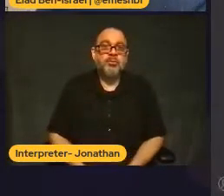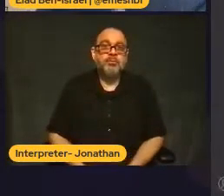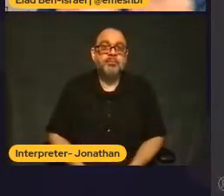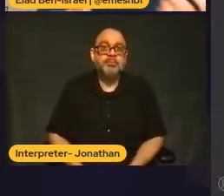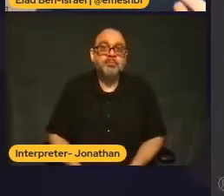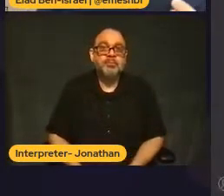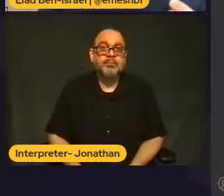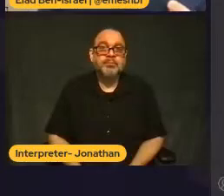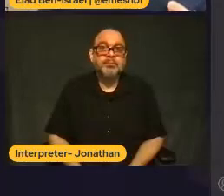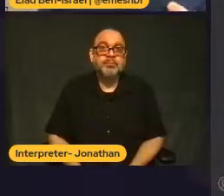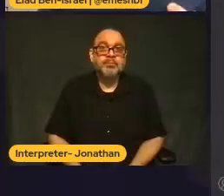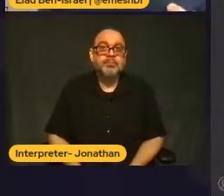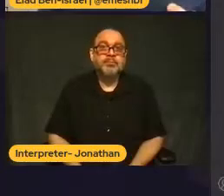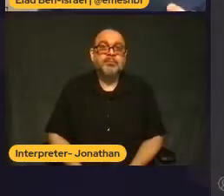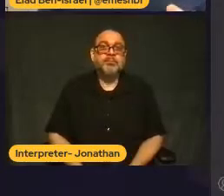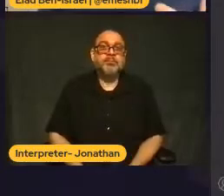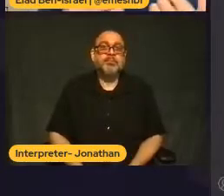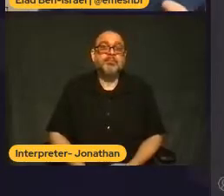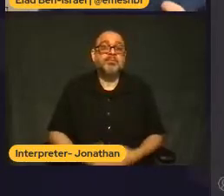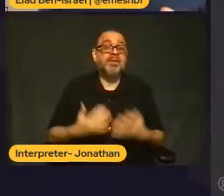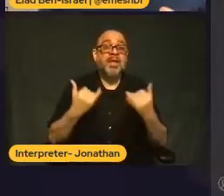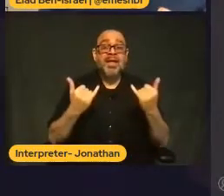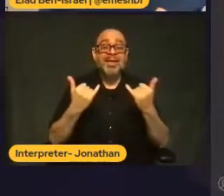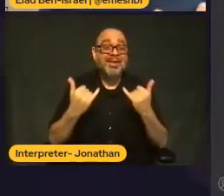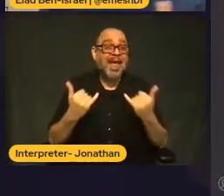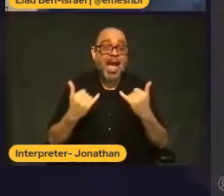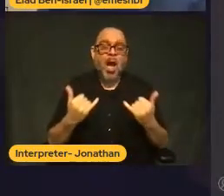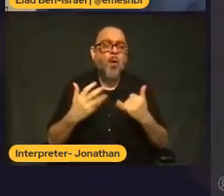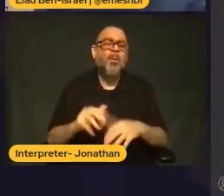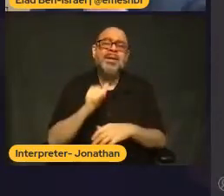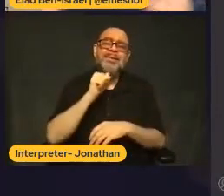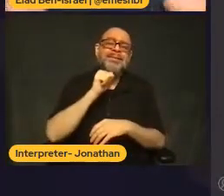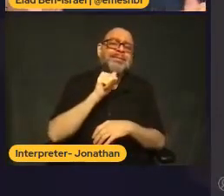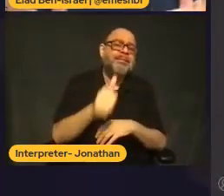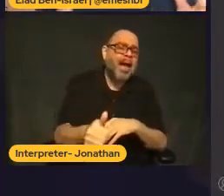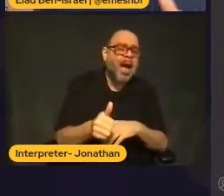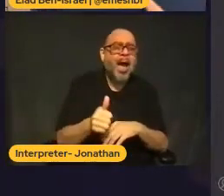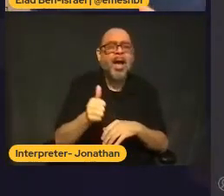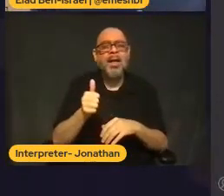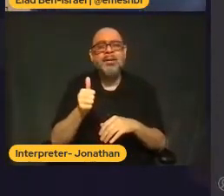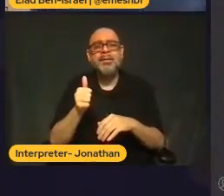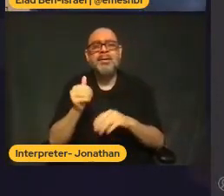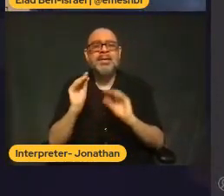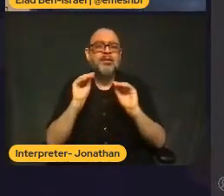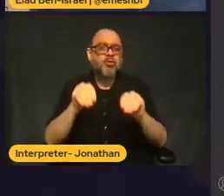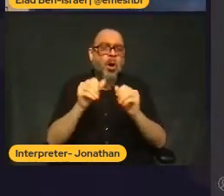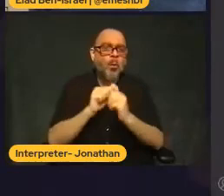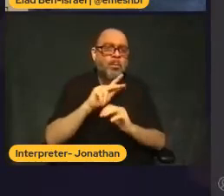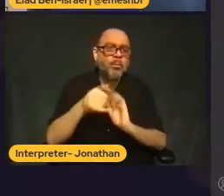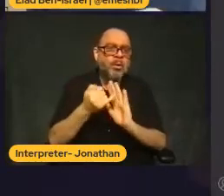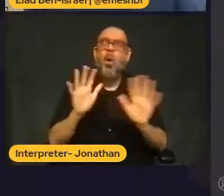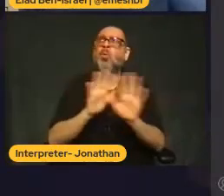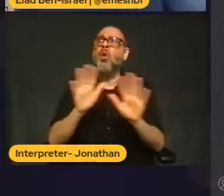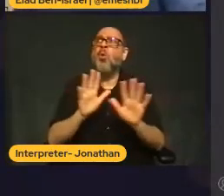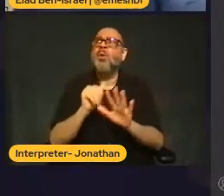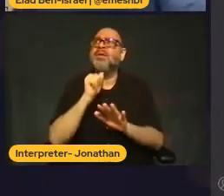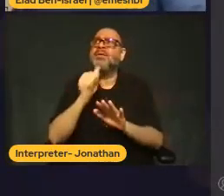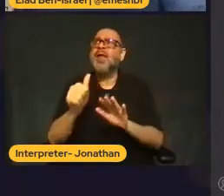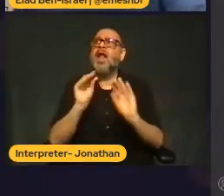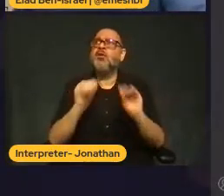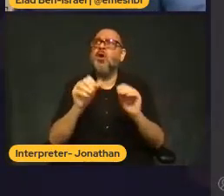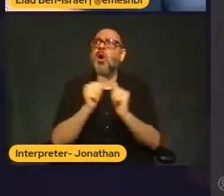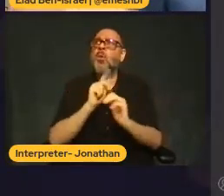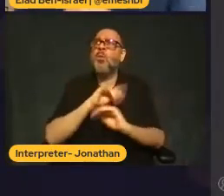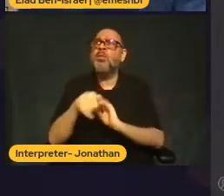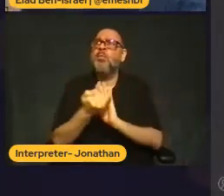And obviously, it's not installed in my project. Oh, it is installed. No, it's not installed in my project, I think. Right? Yeah, it's